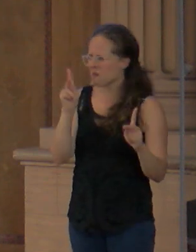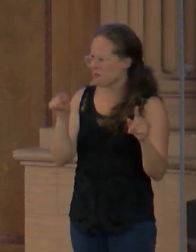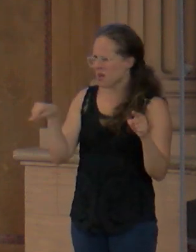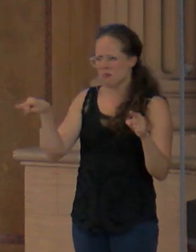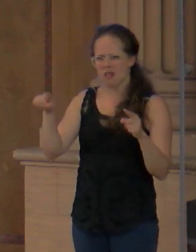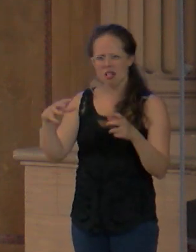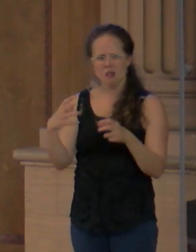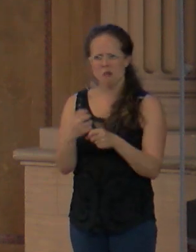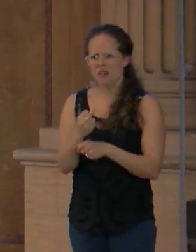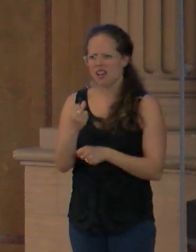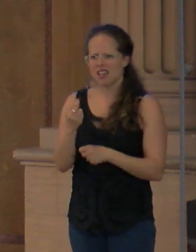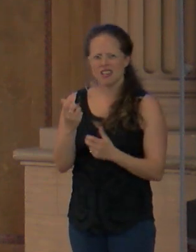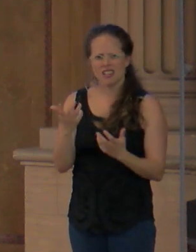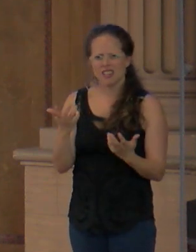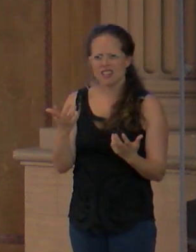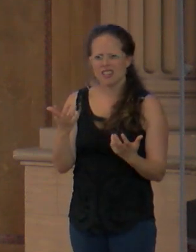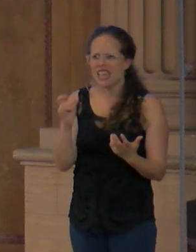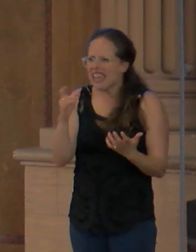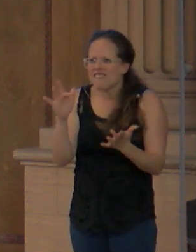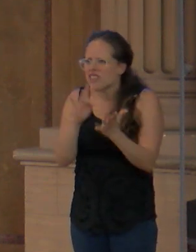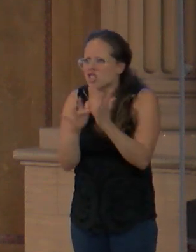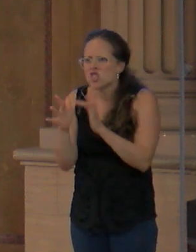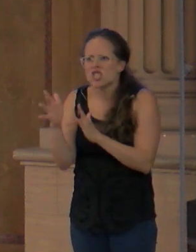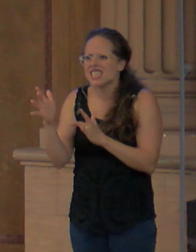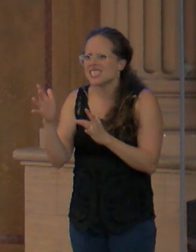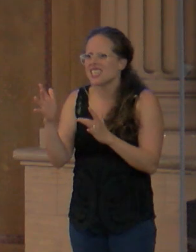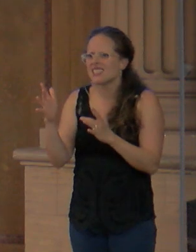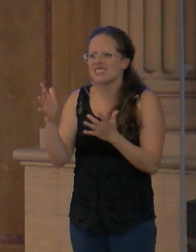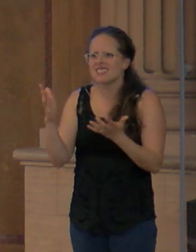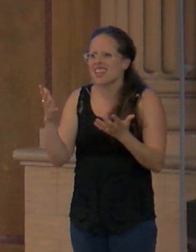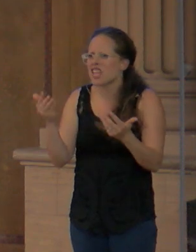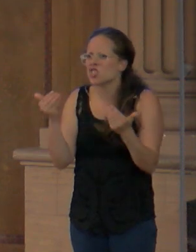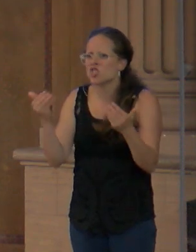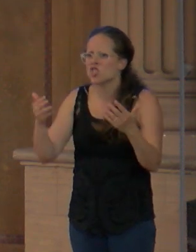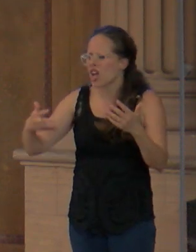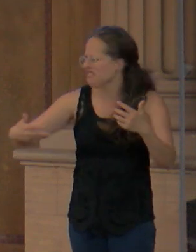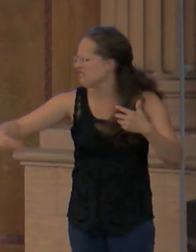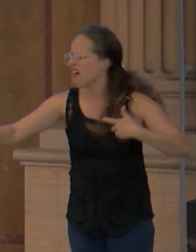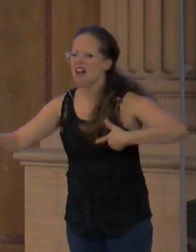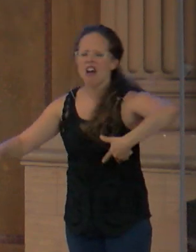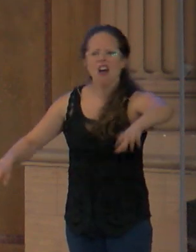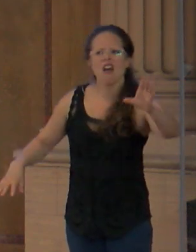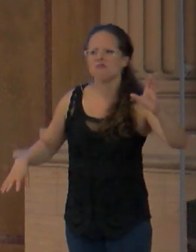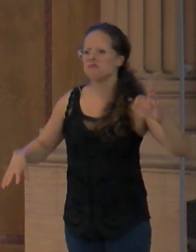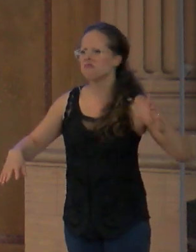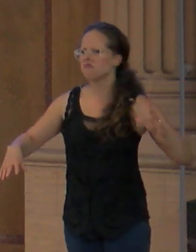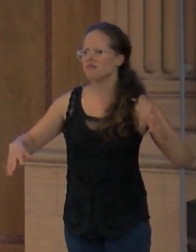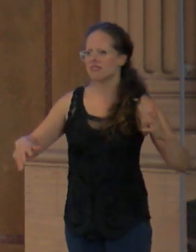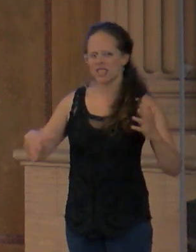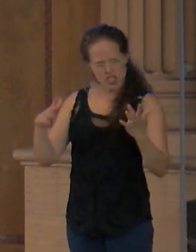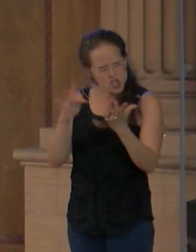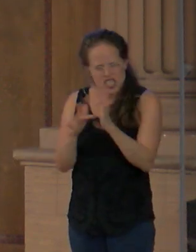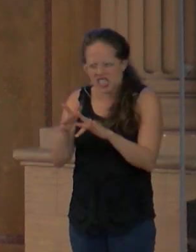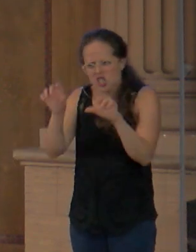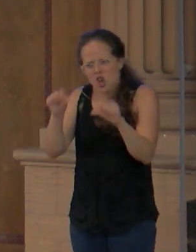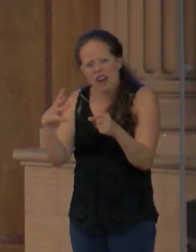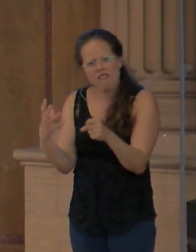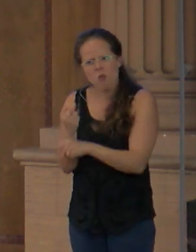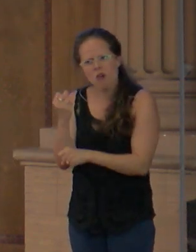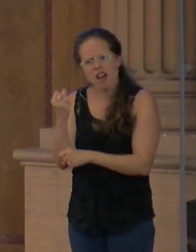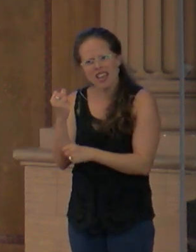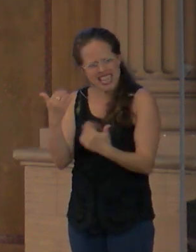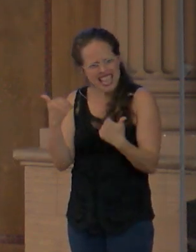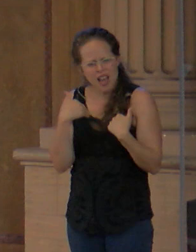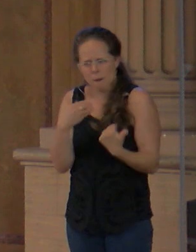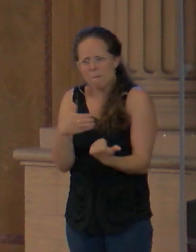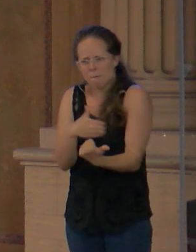And if Jesus had just cast off the constraints of his mission, well, he would have won. He certainly had it in his power